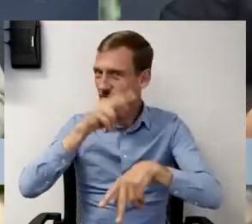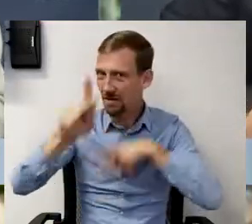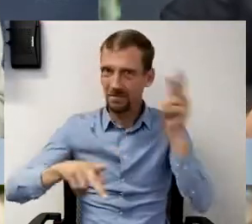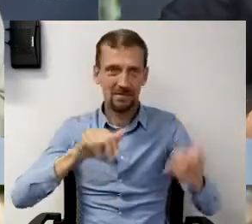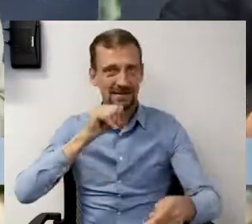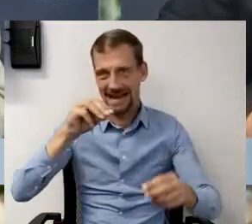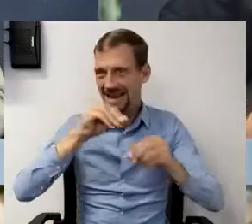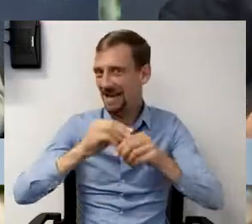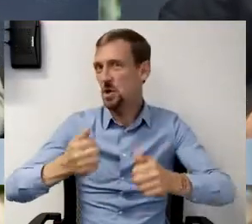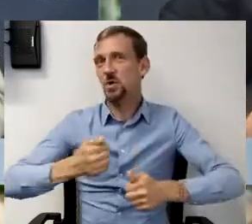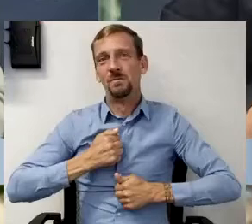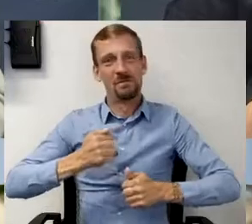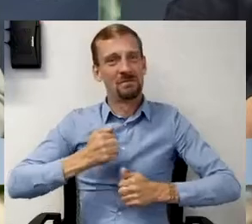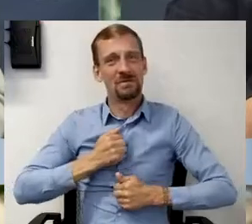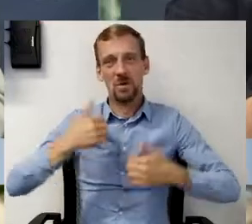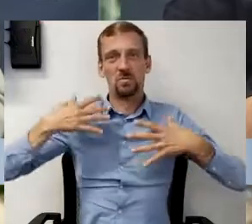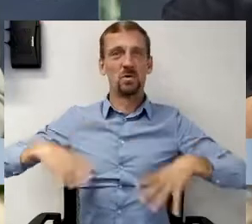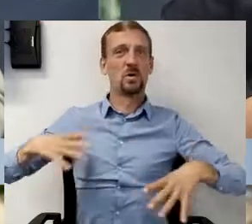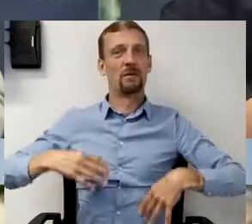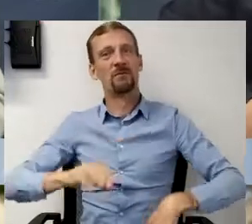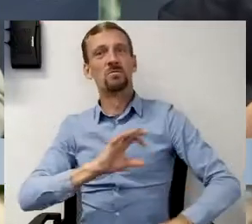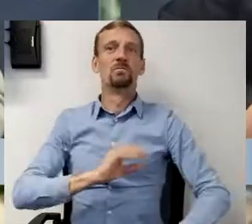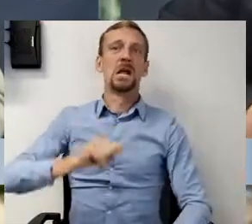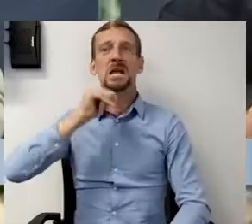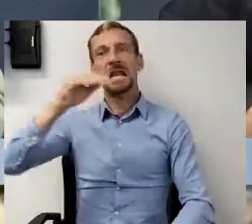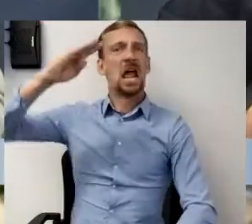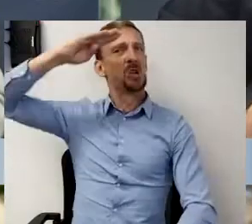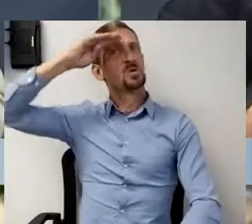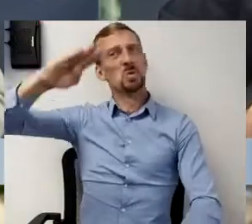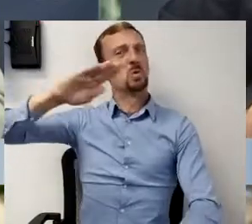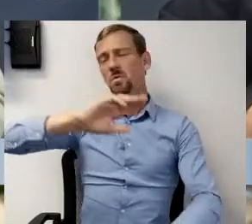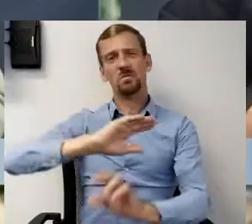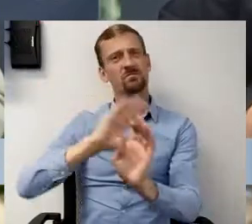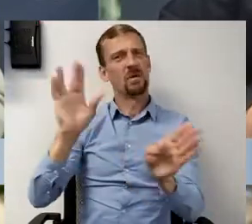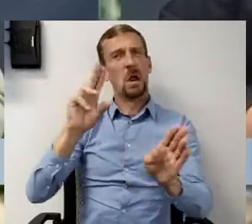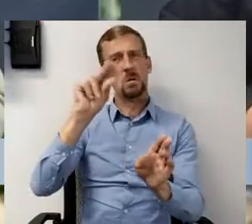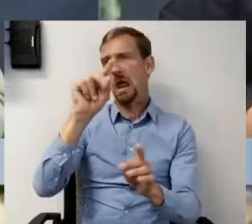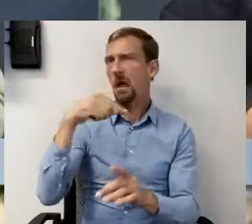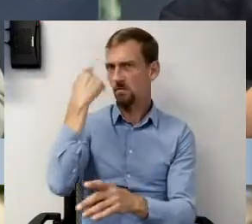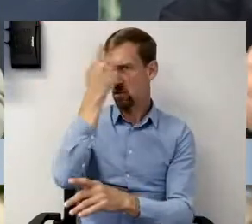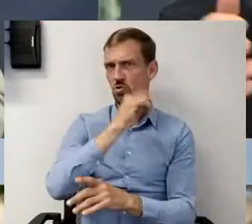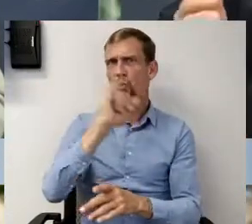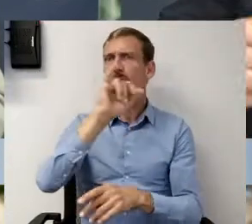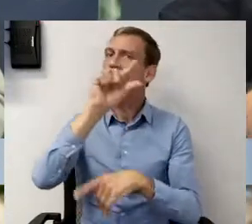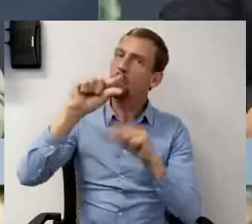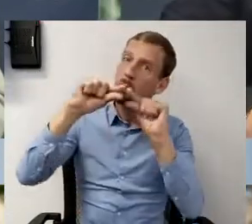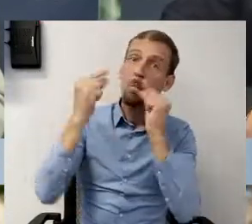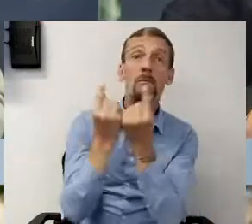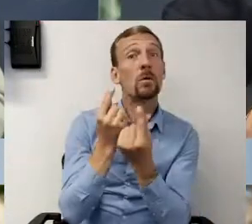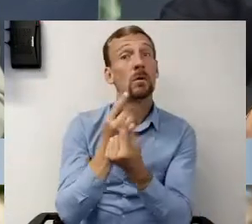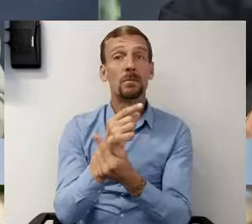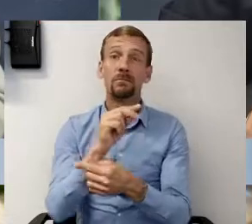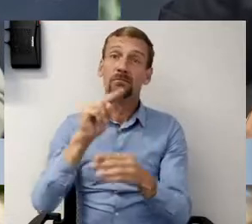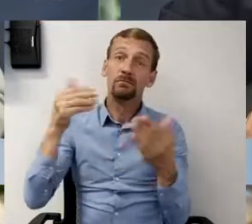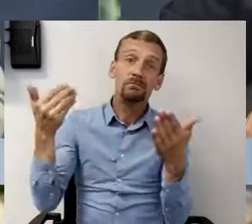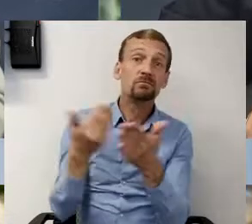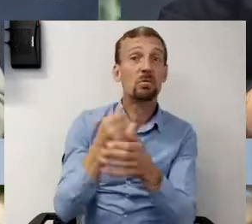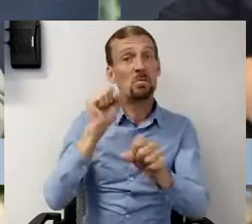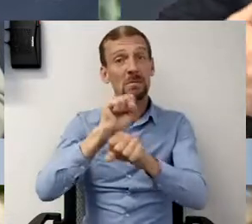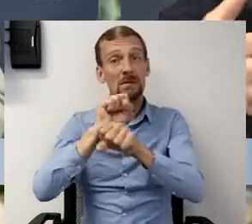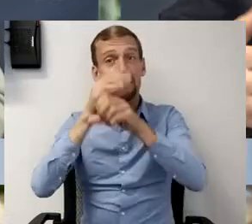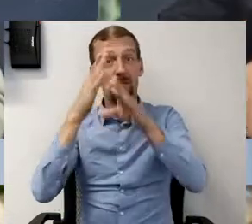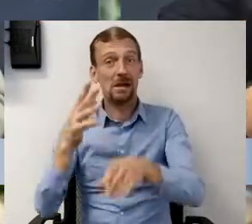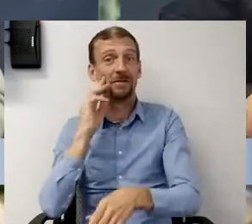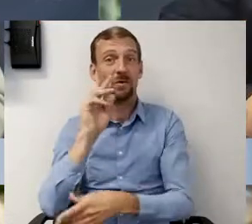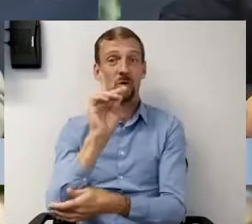uniform, they were not saluting us. They looked just like any other group of new Kaweah Delta employees,